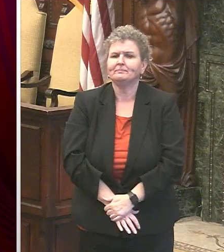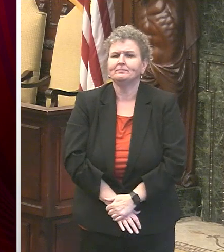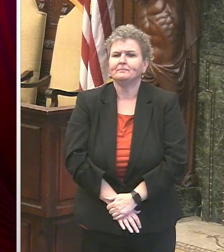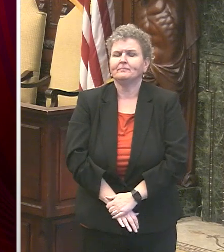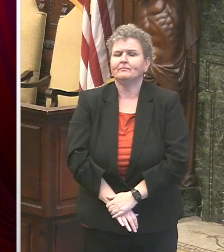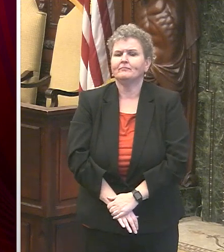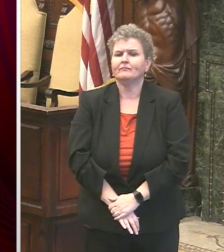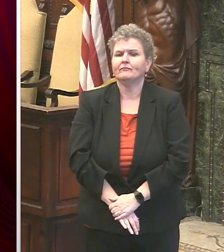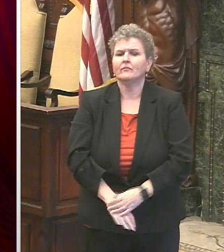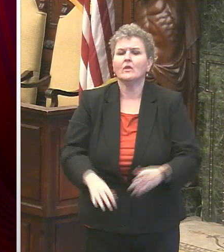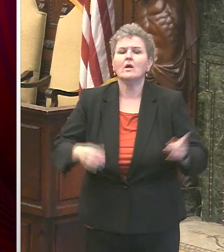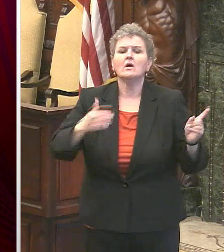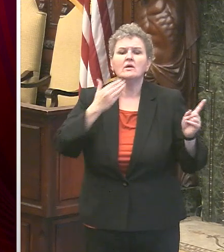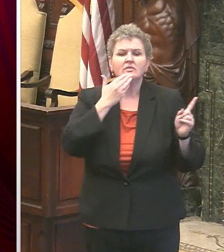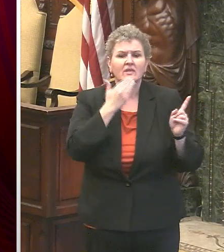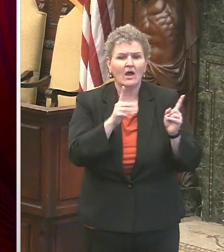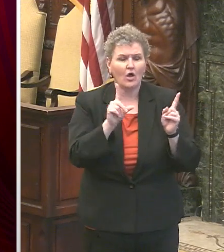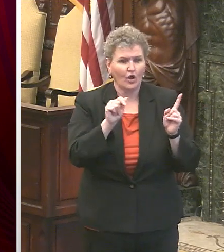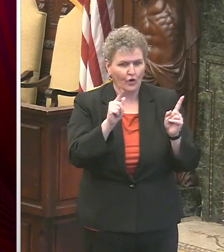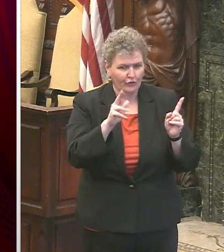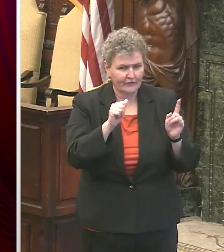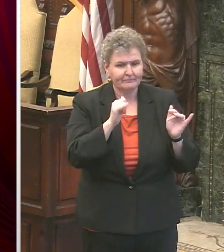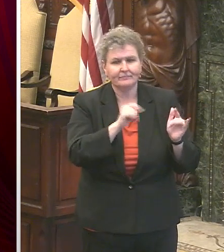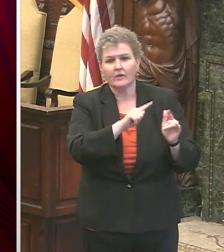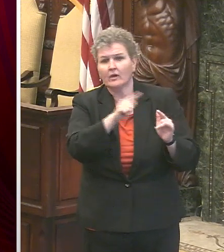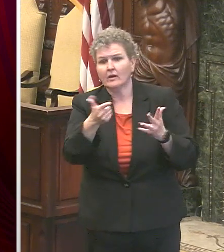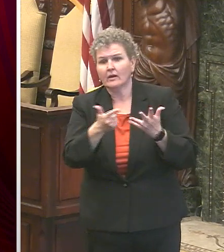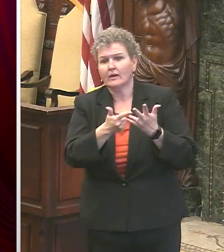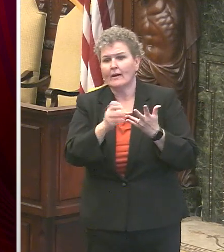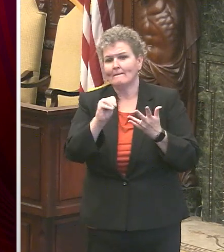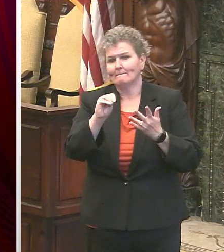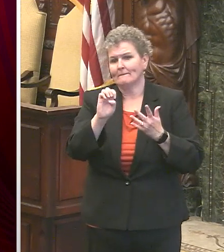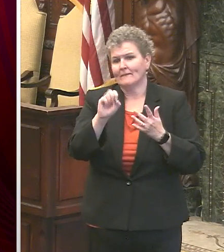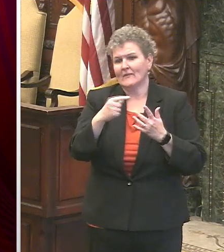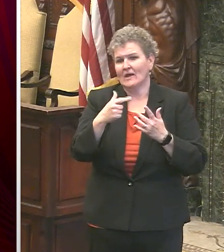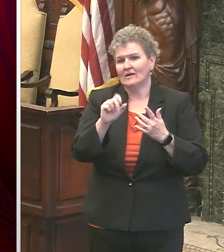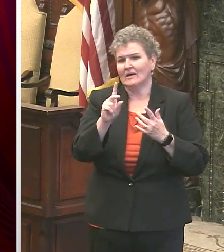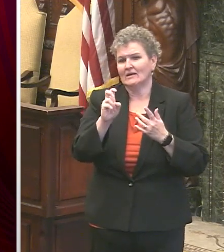Thank you, Laura. We're going to go now to Maggie Kent of 6ABC.